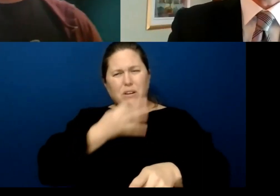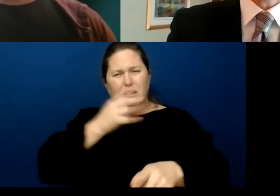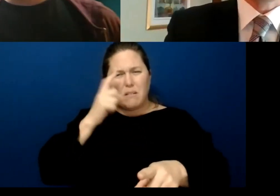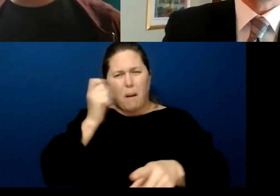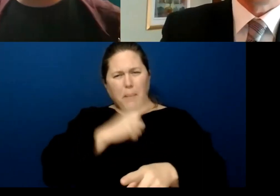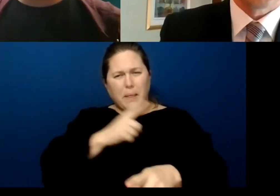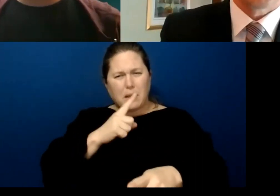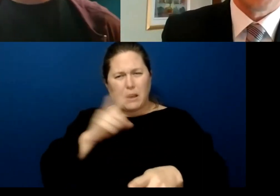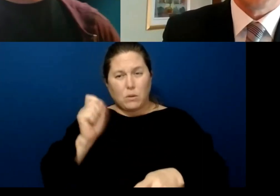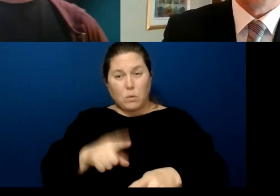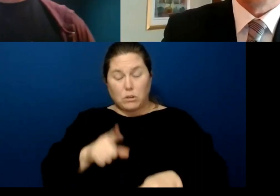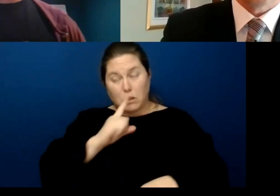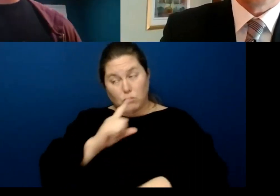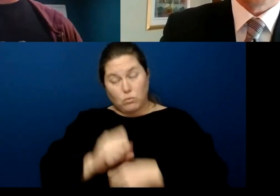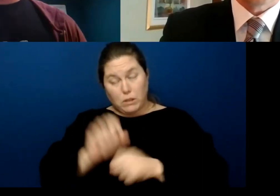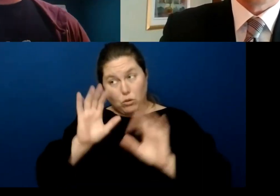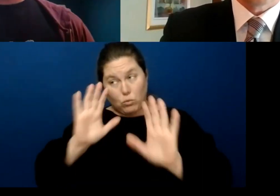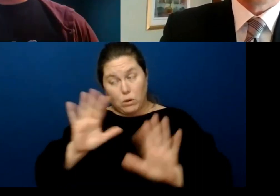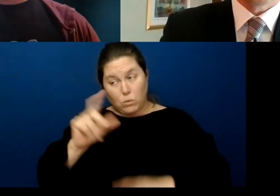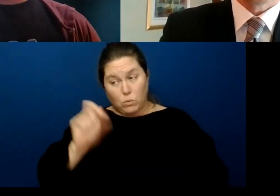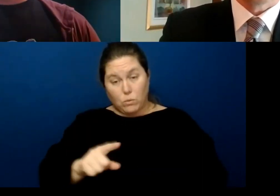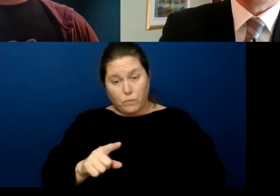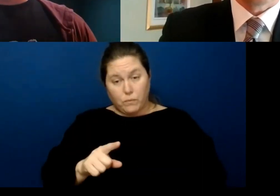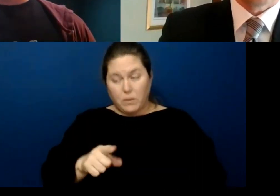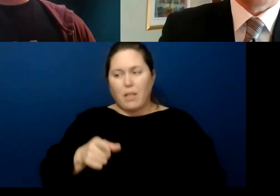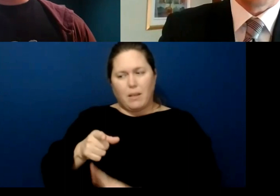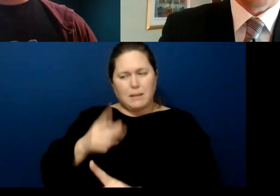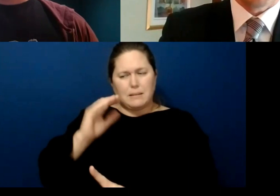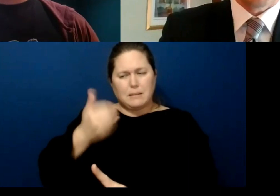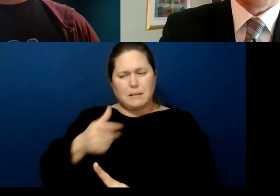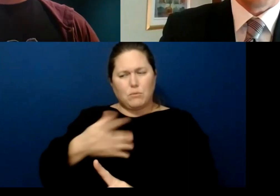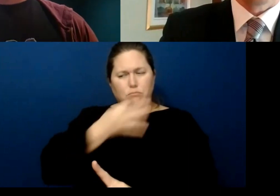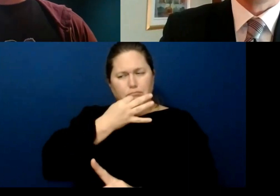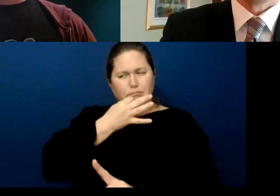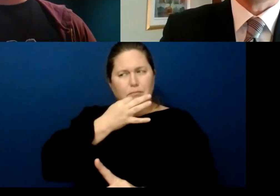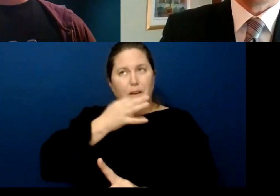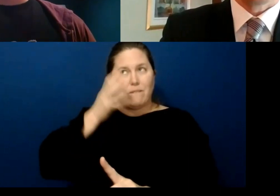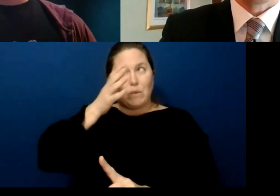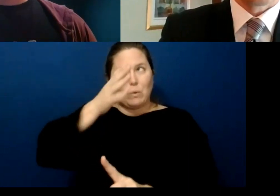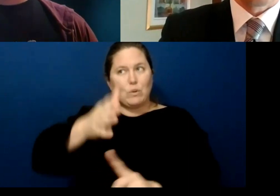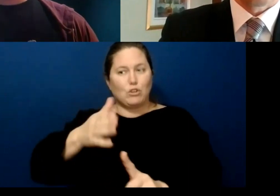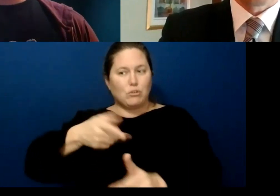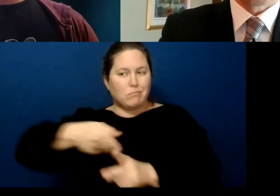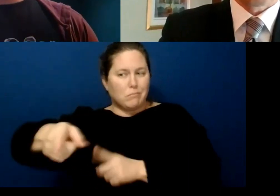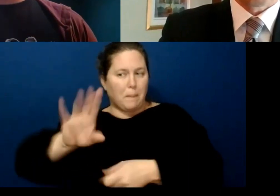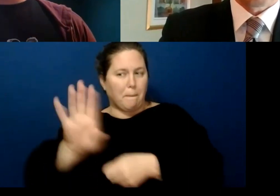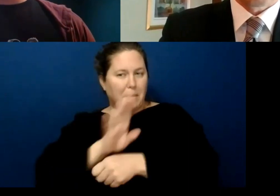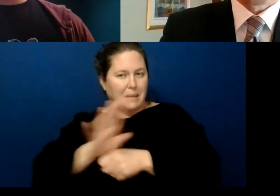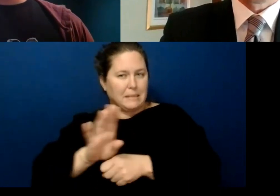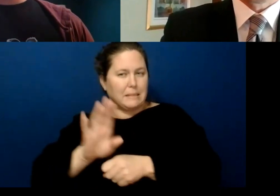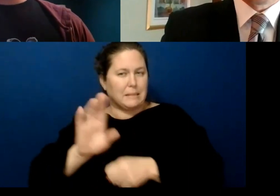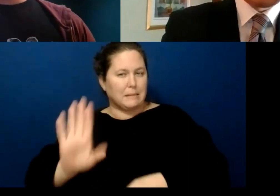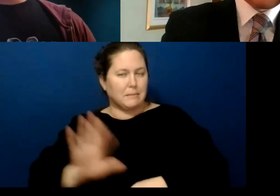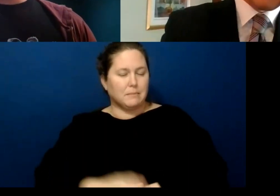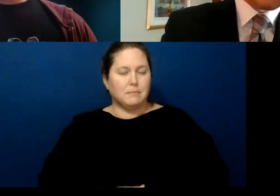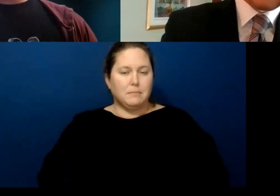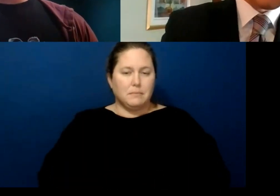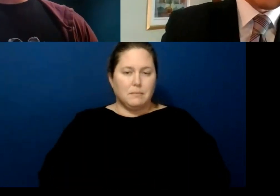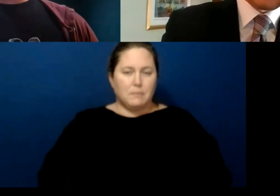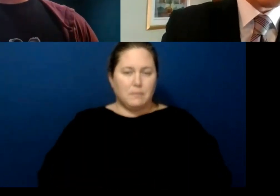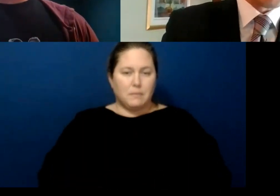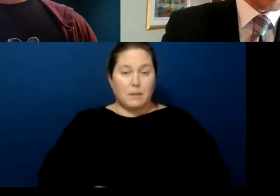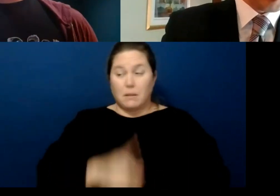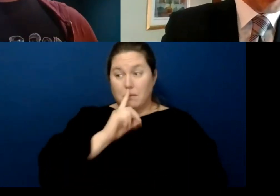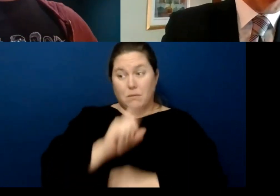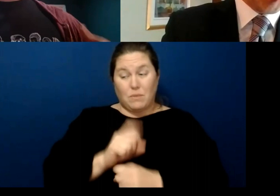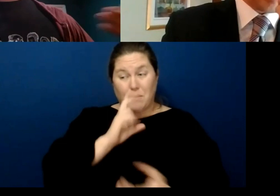question. That he has a future in the business side of things if you really want to. So to be